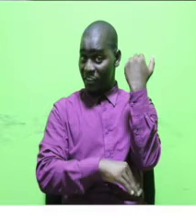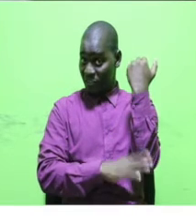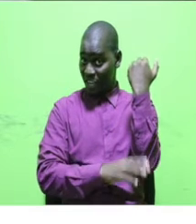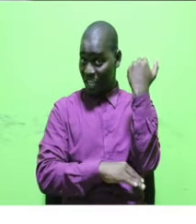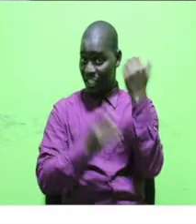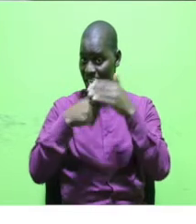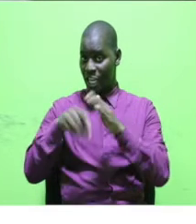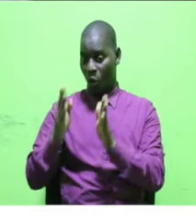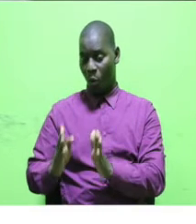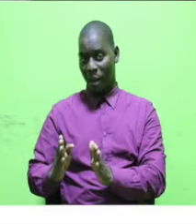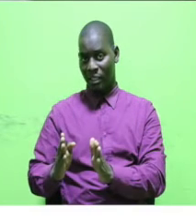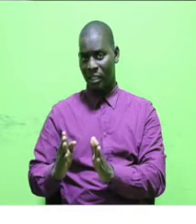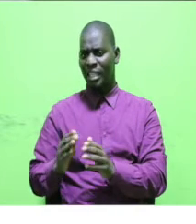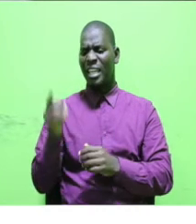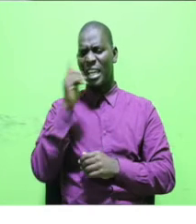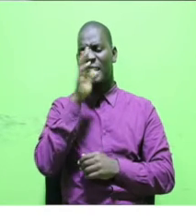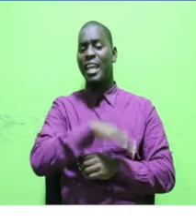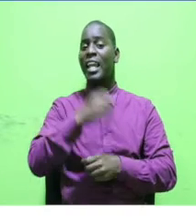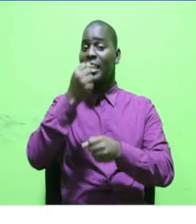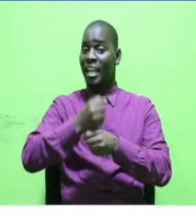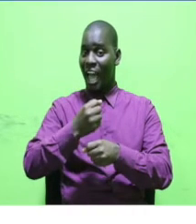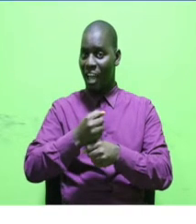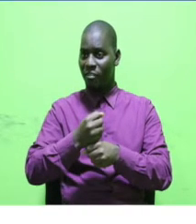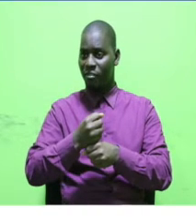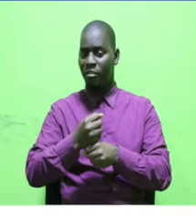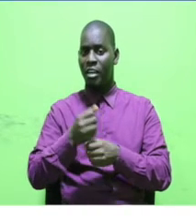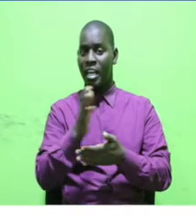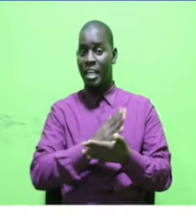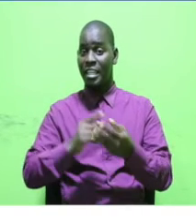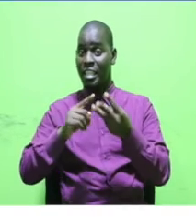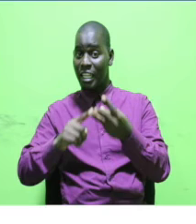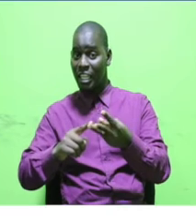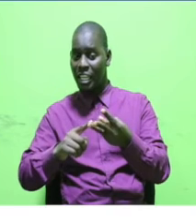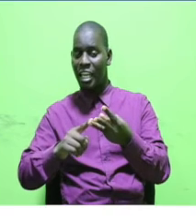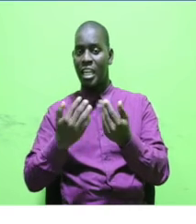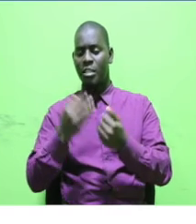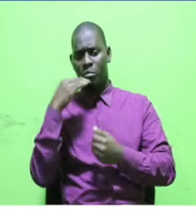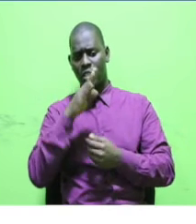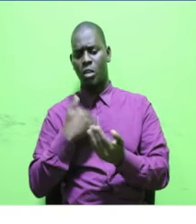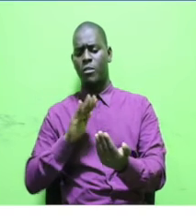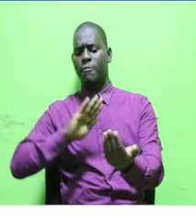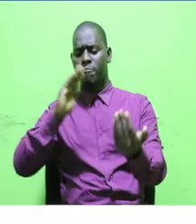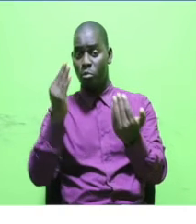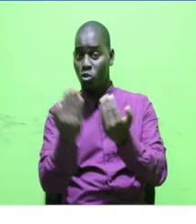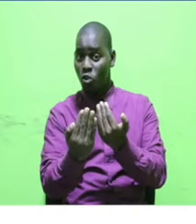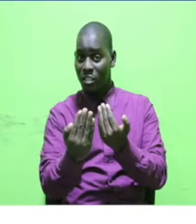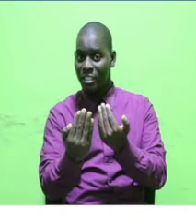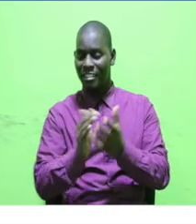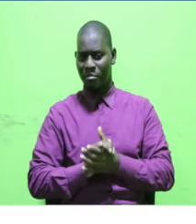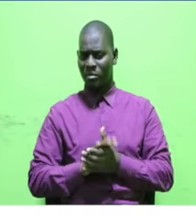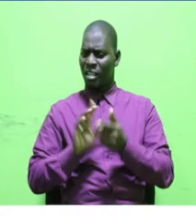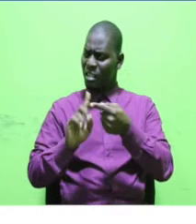general. In our daily life, three principles can help us to better manage our waste.